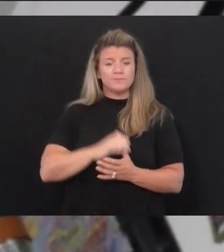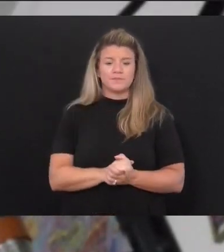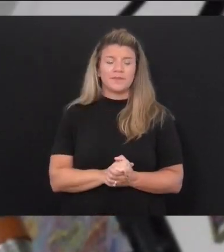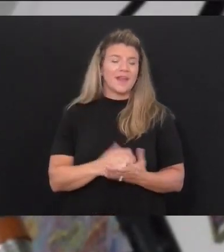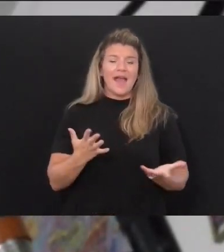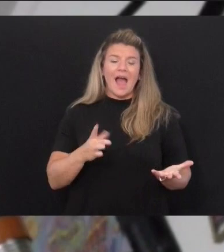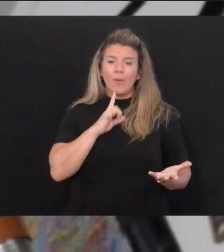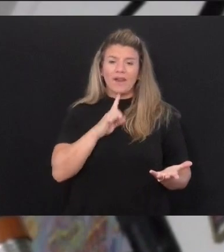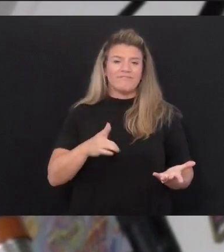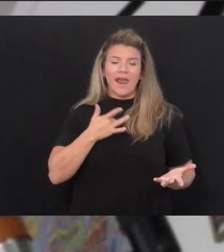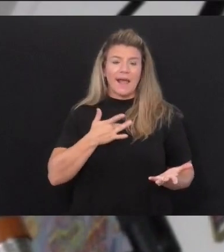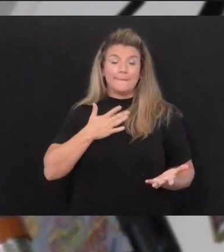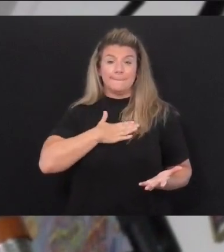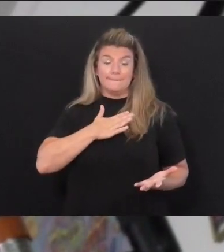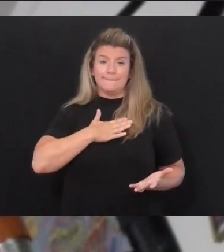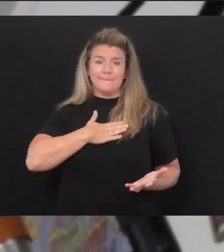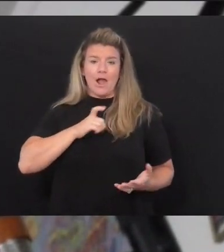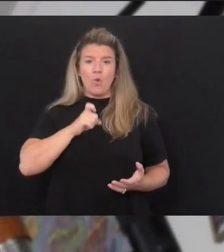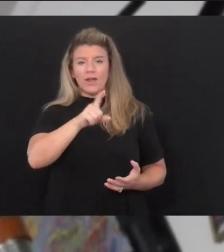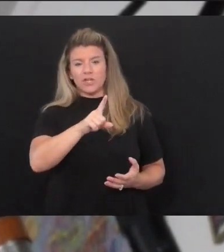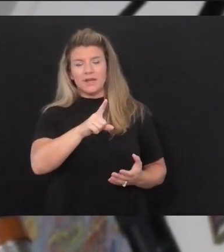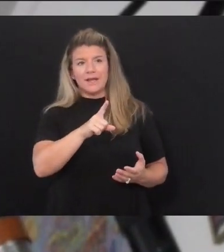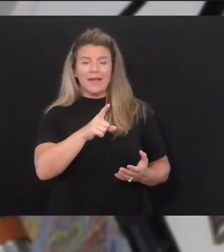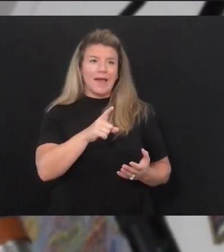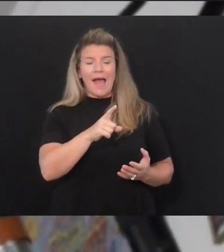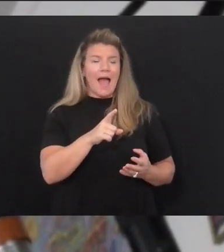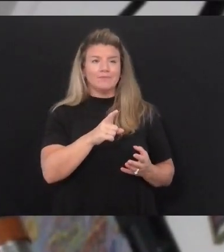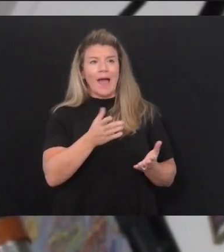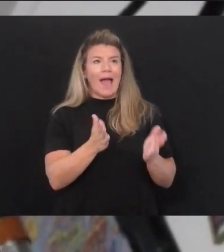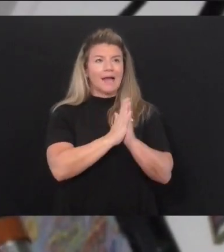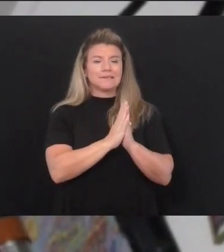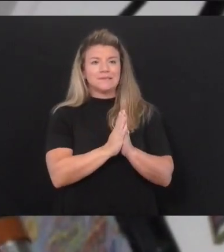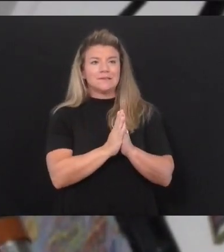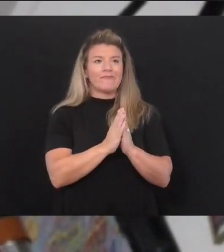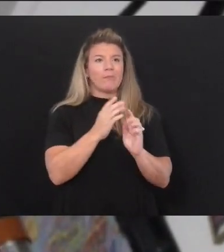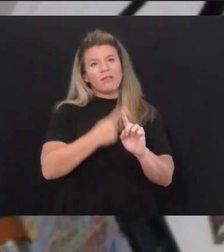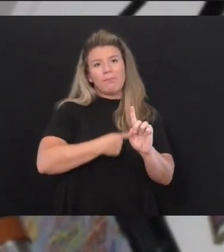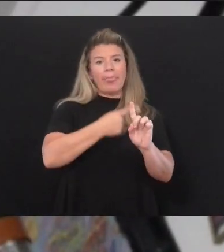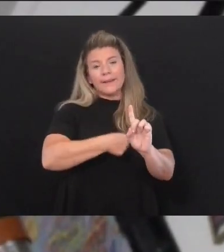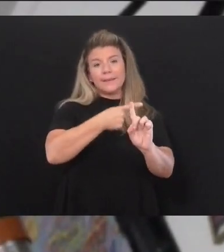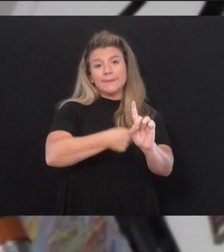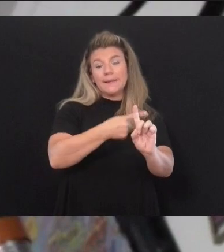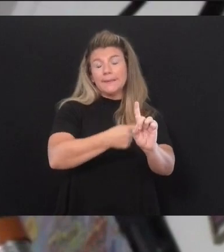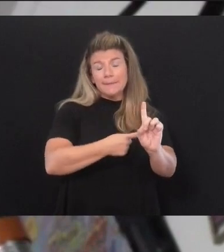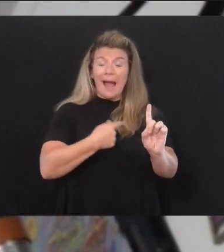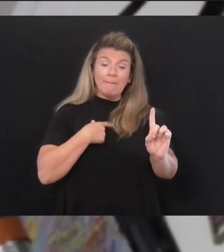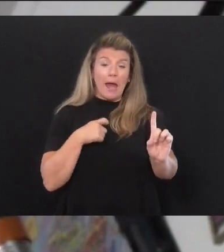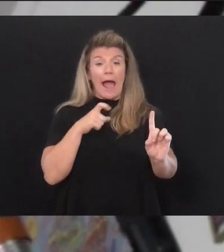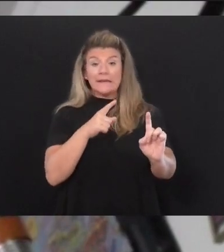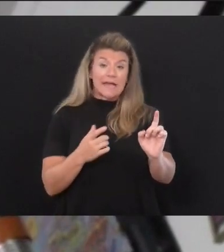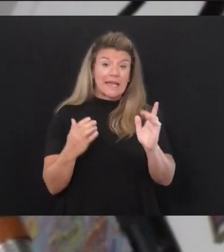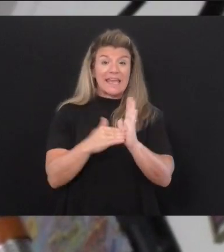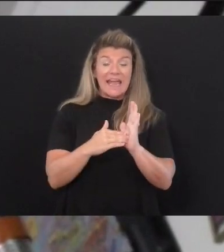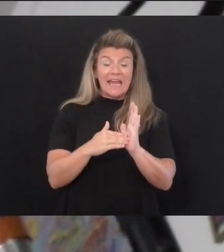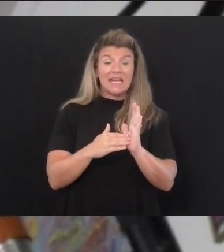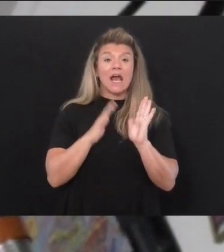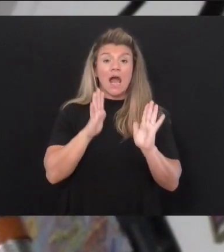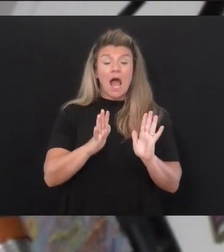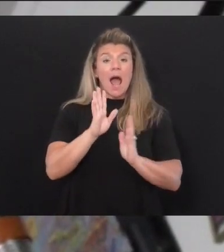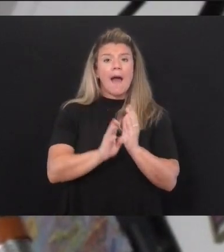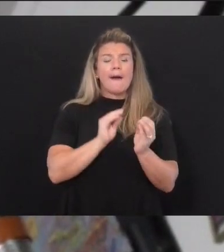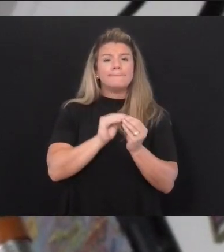only having the liberties, the sports, the businesses, all those things that we love to do together, but we